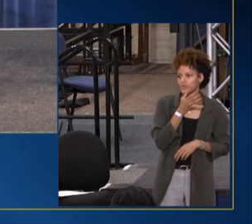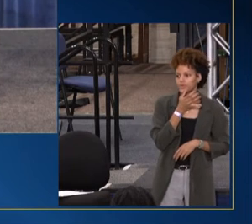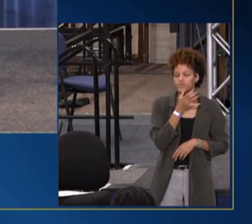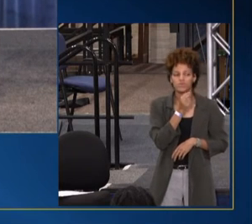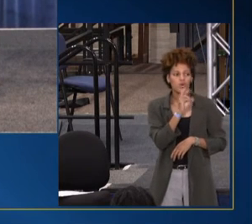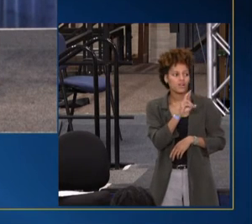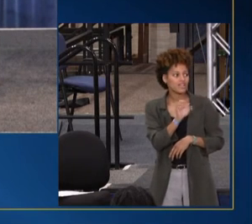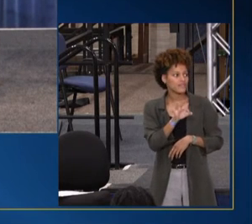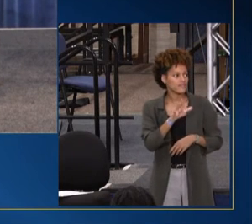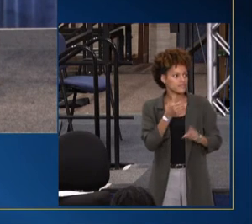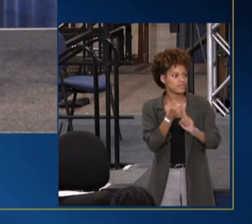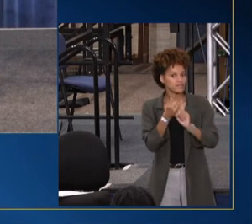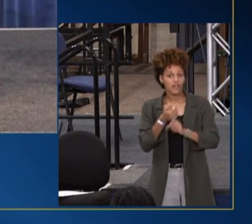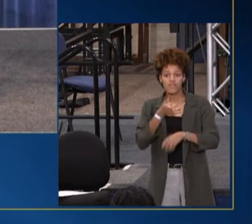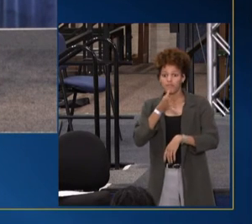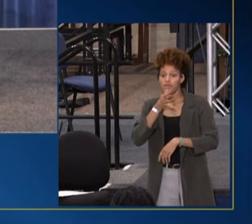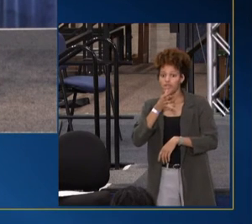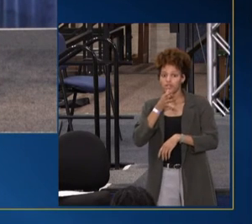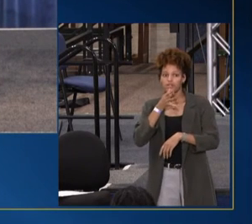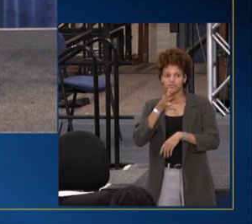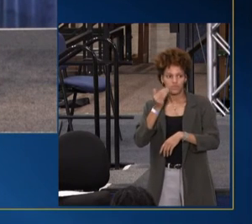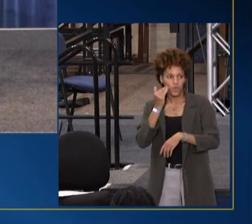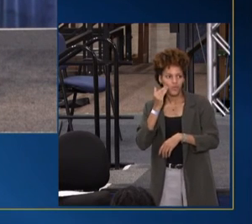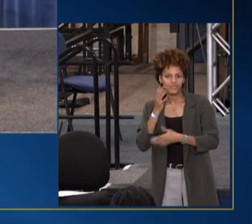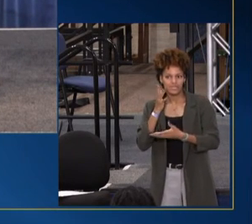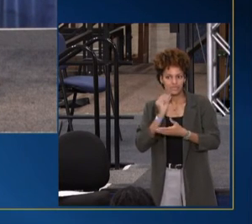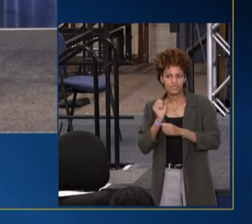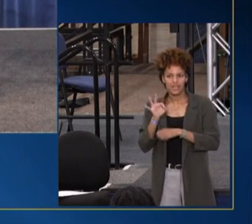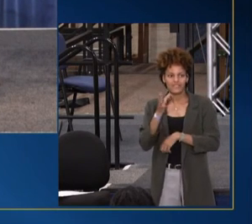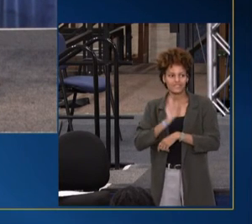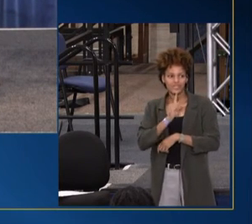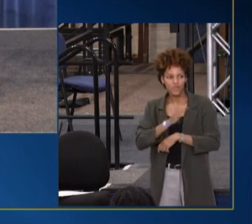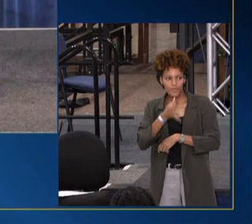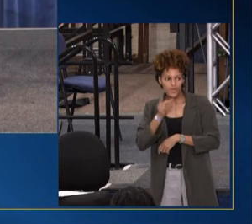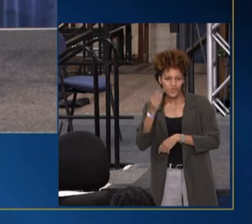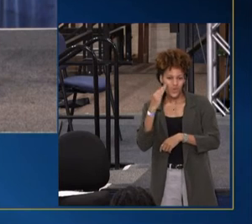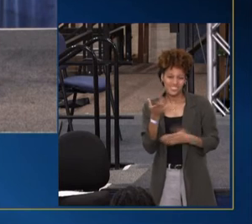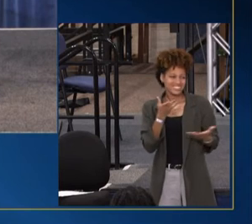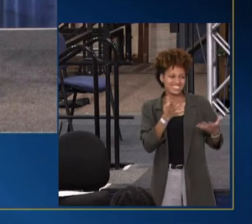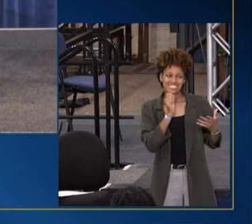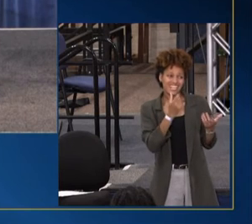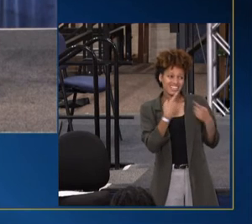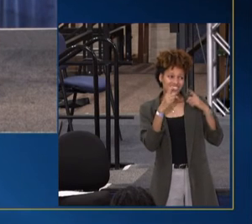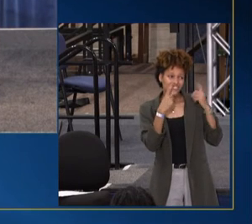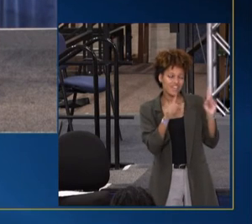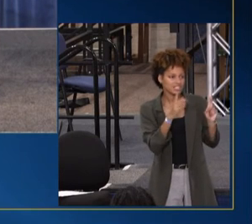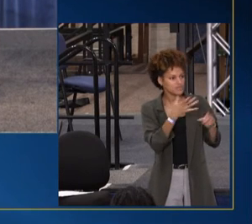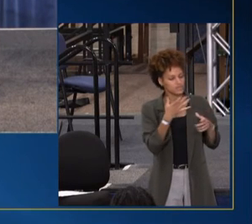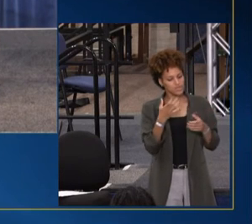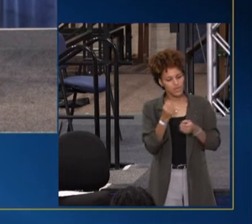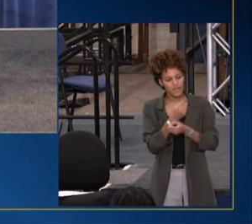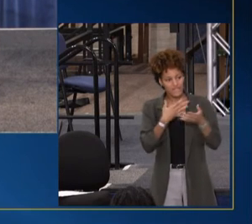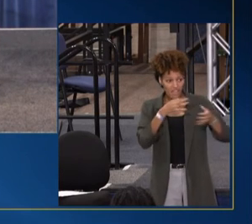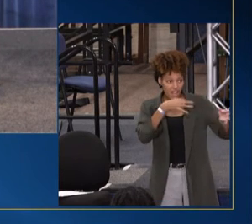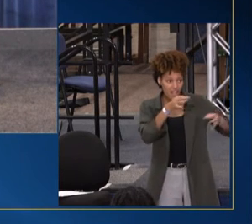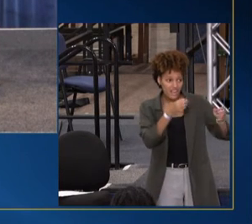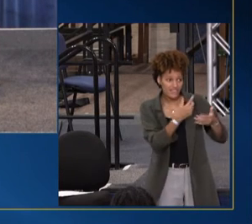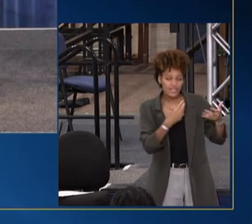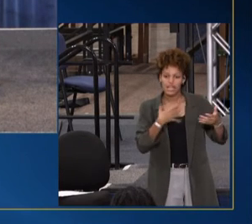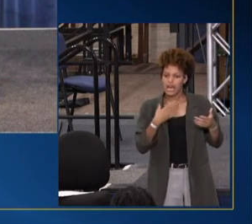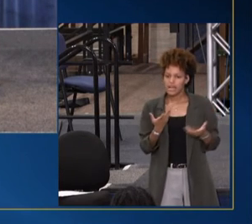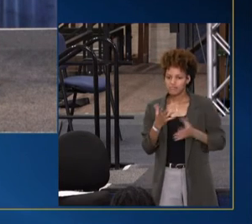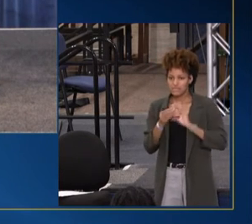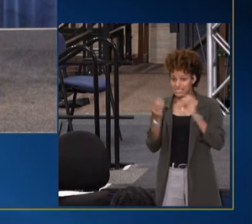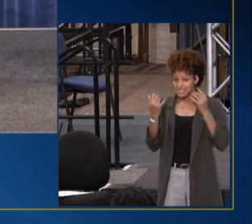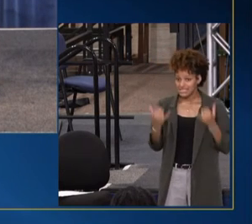or had their mother was a single mother, they would have known that this actually isn't something that would work out. And so bringing all of this back, when I say that